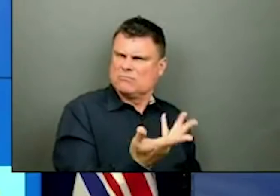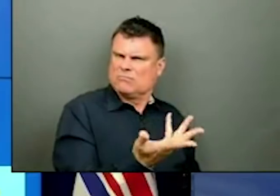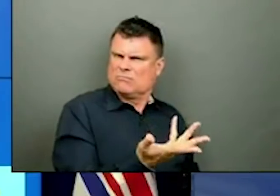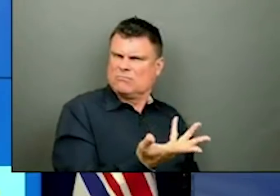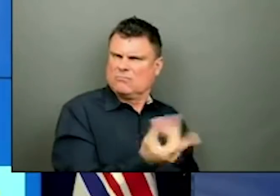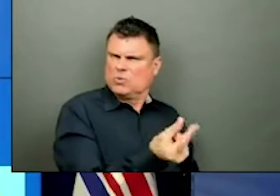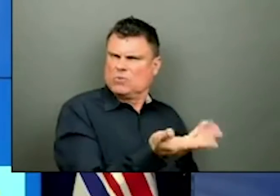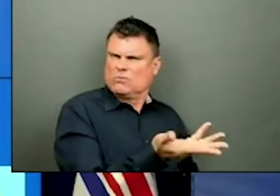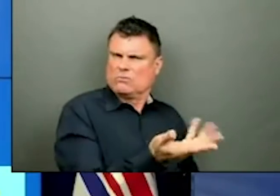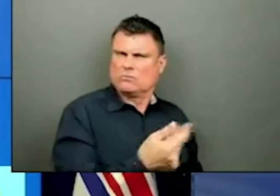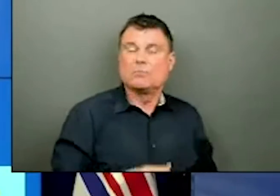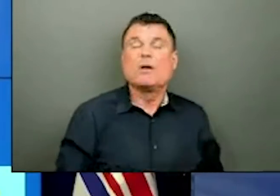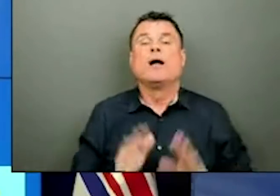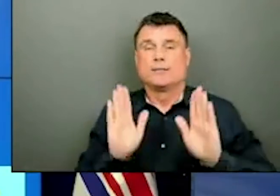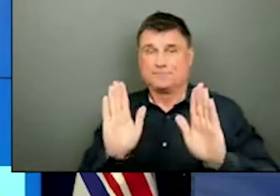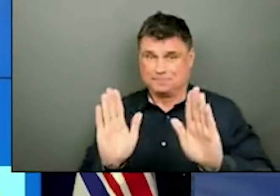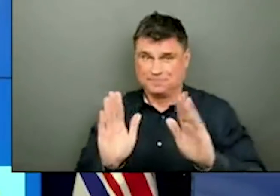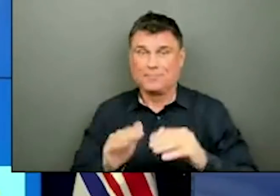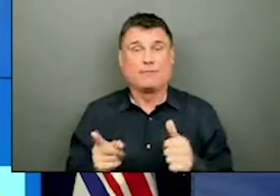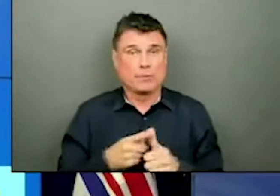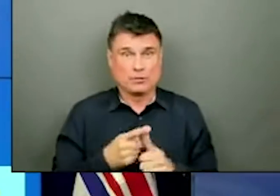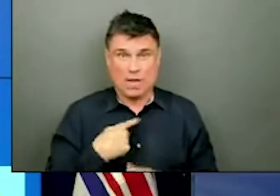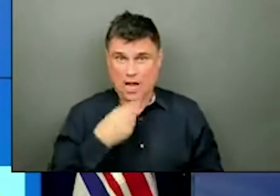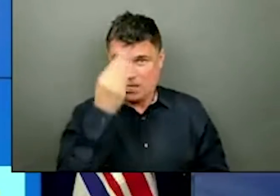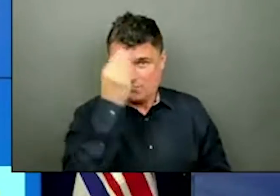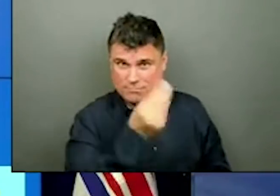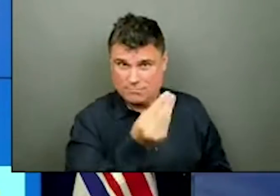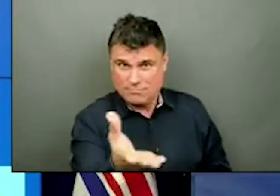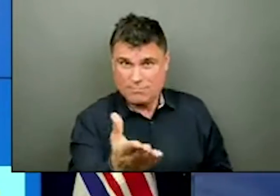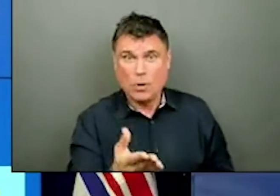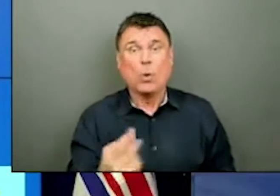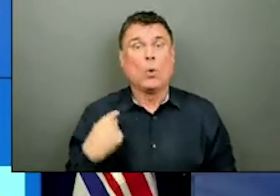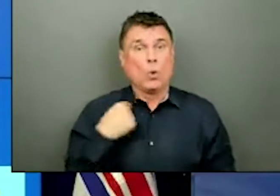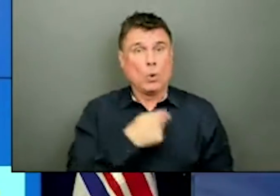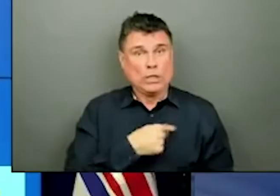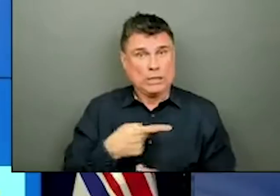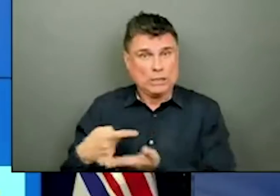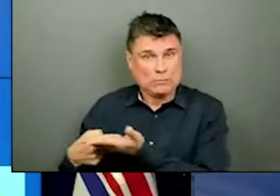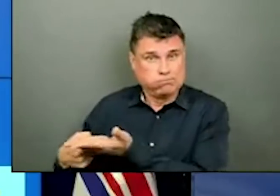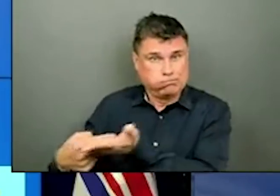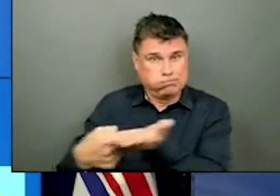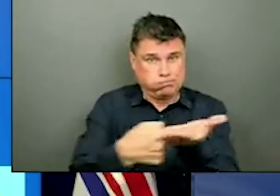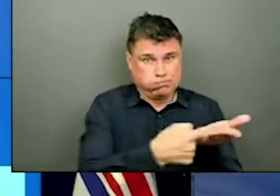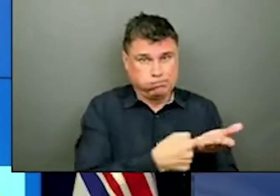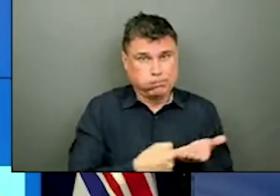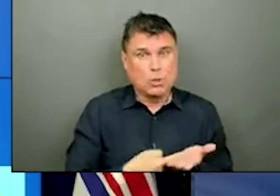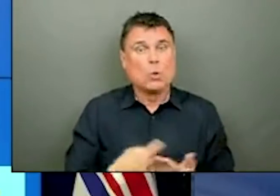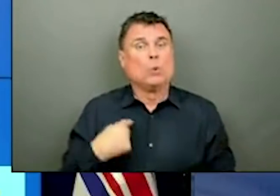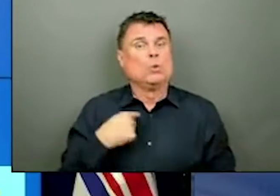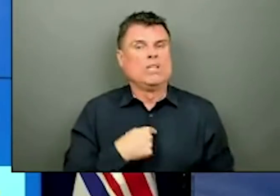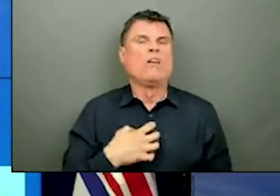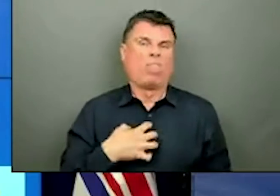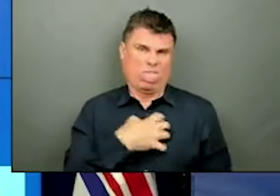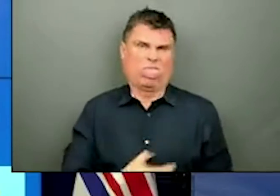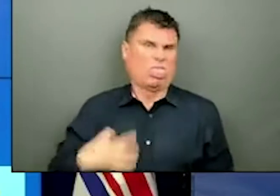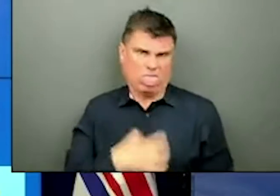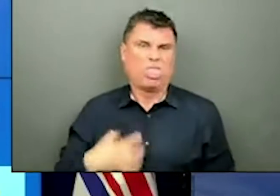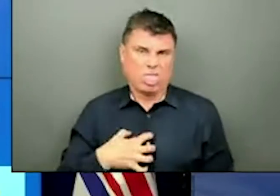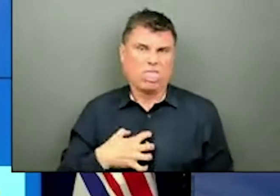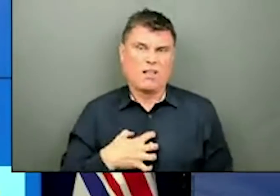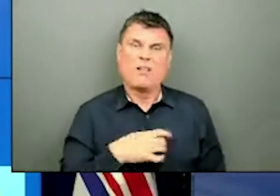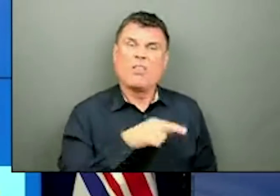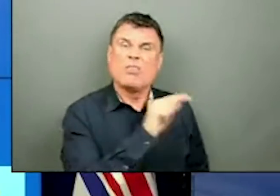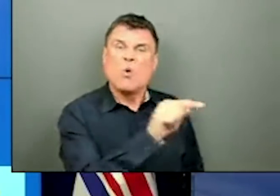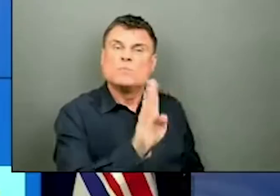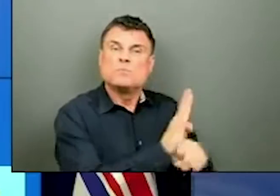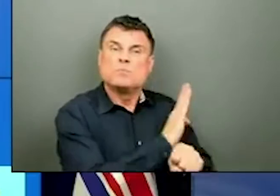that overwhelmingly disgusted by the behavior of these handful of businesses. But I prefer